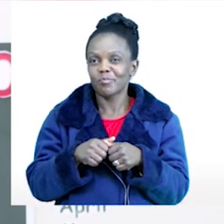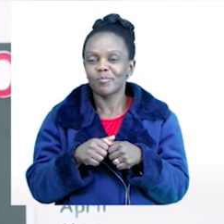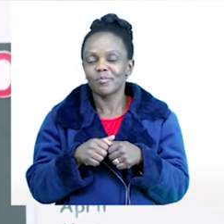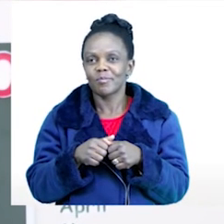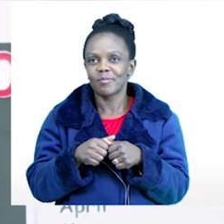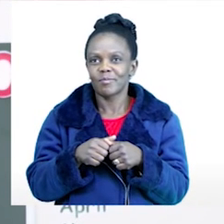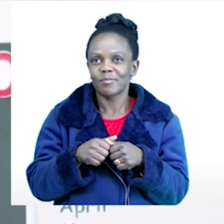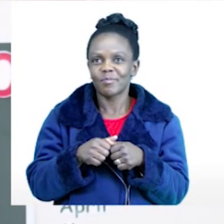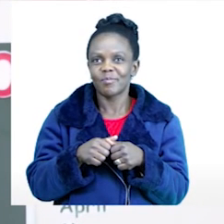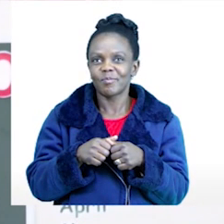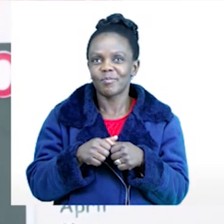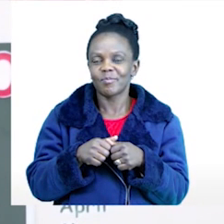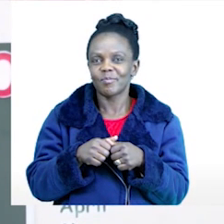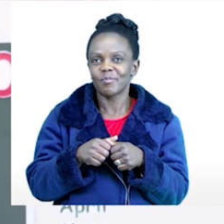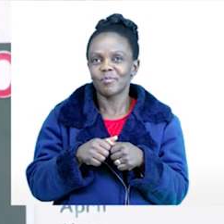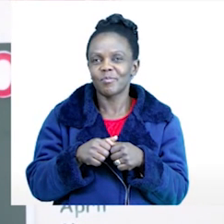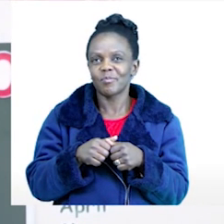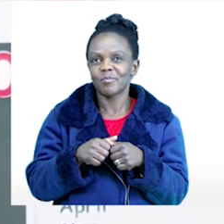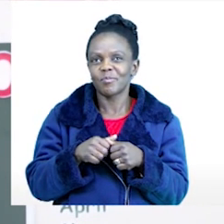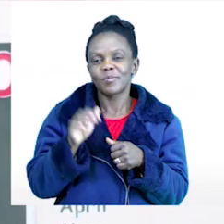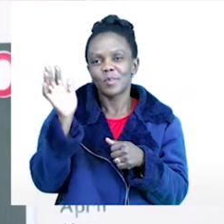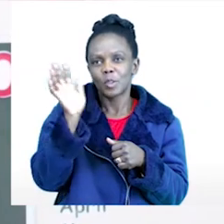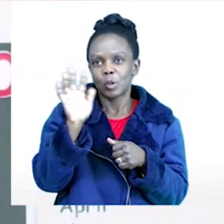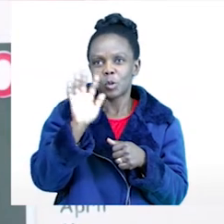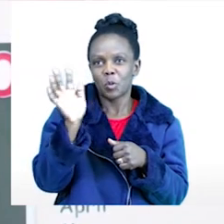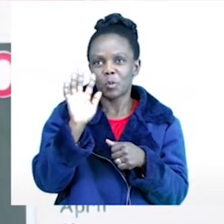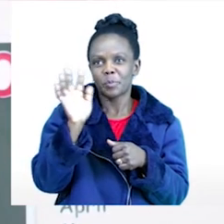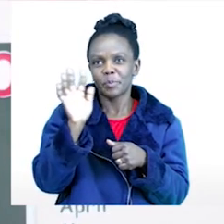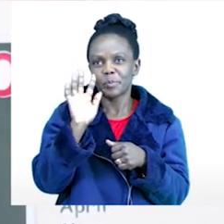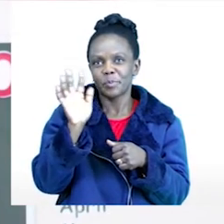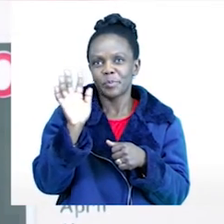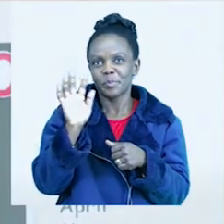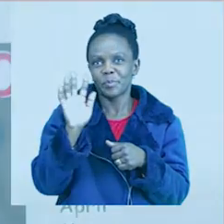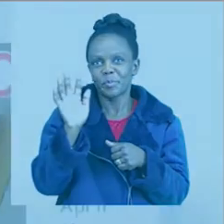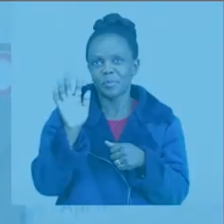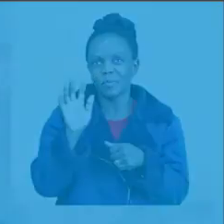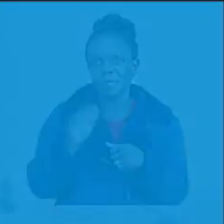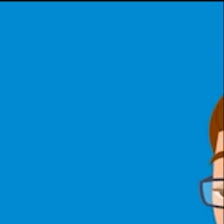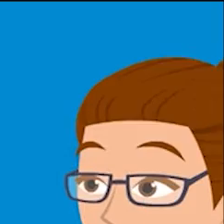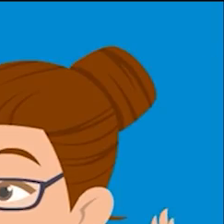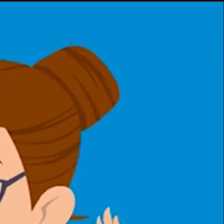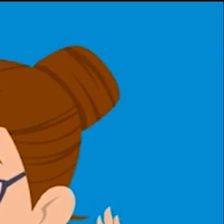So, from Zoe and I, we would like to say bye.